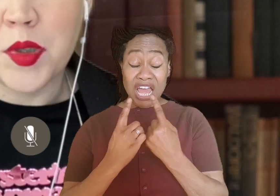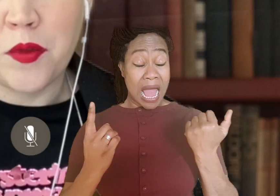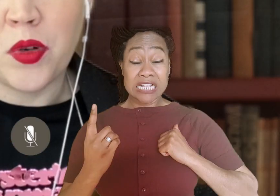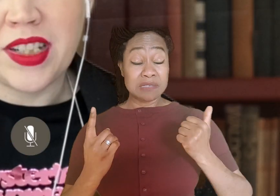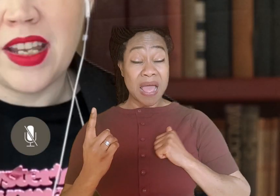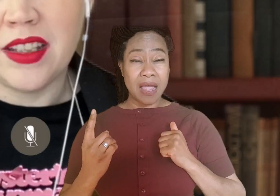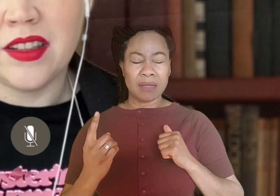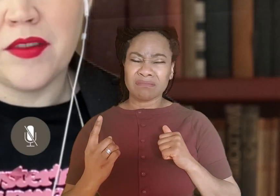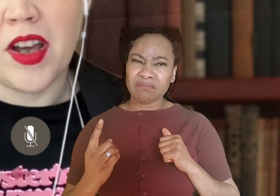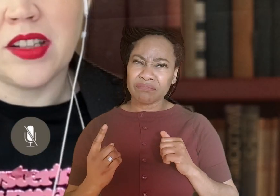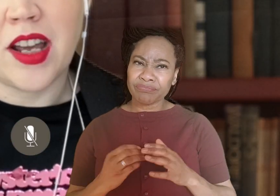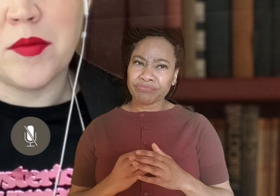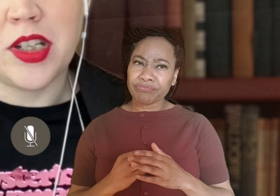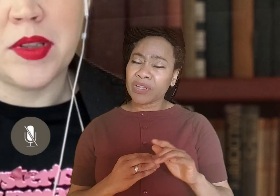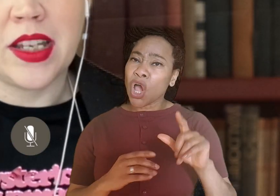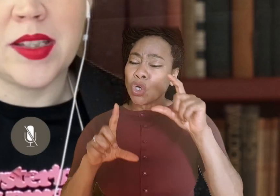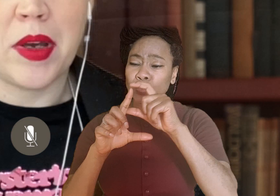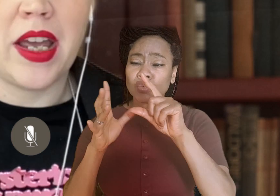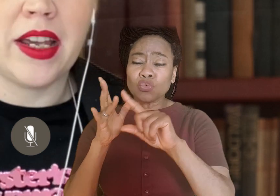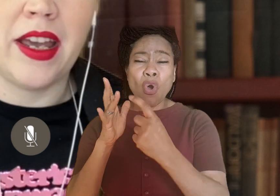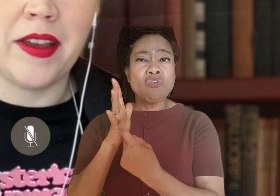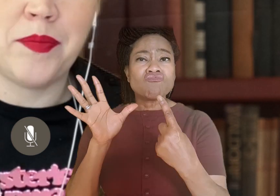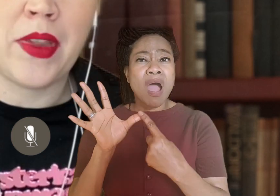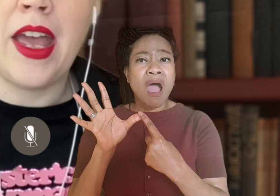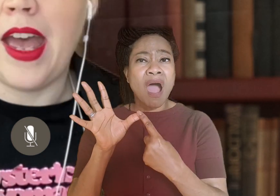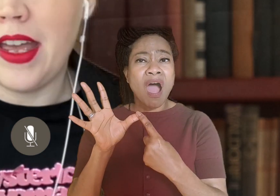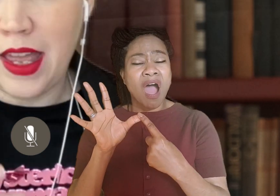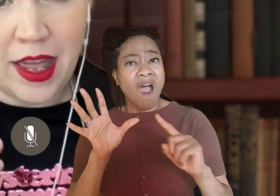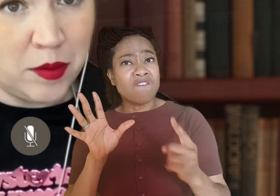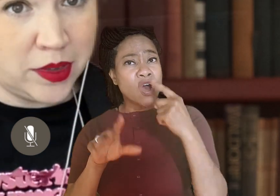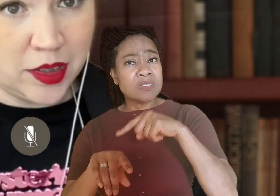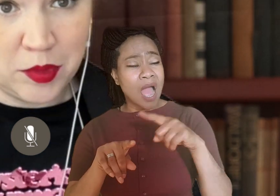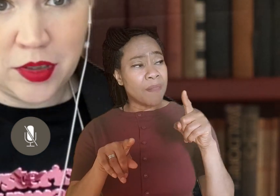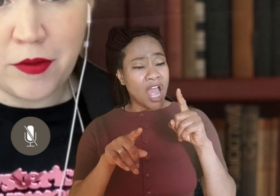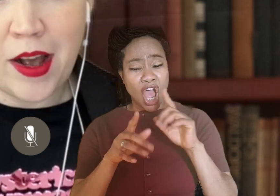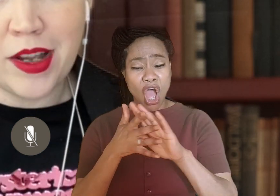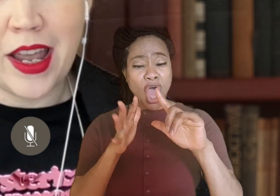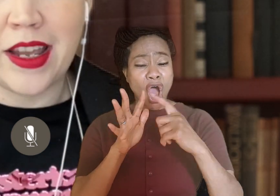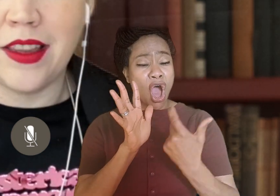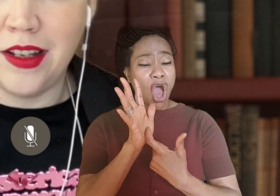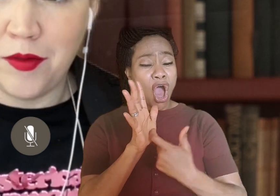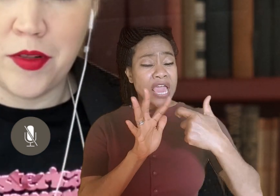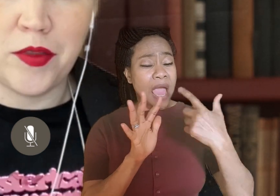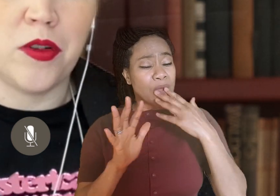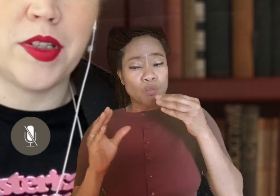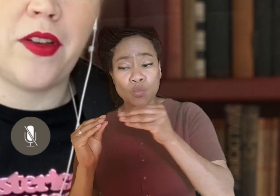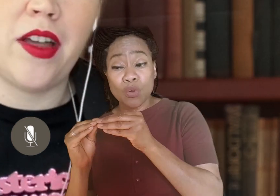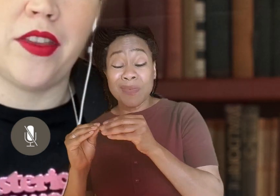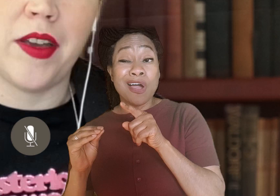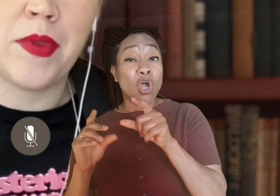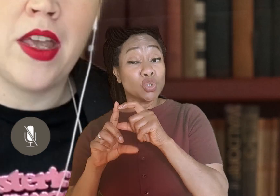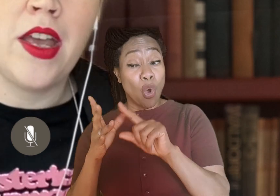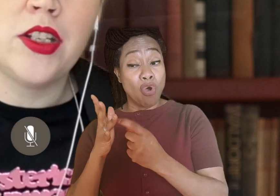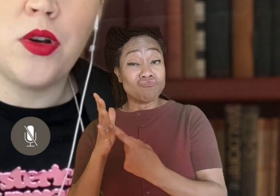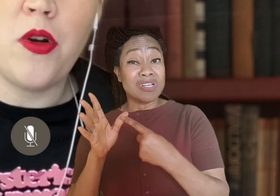Dora was 14 the first time she was kissed by Herr K. Herr K was husband to Frau K, the lover of Dora's